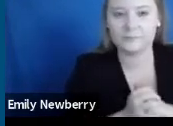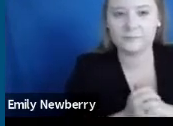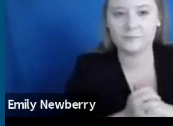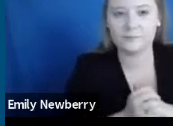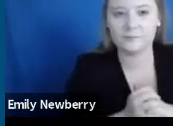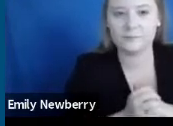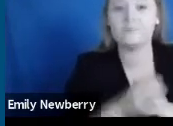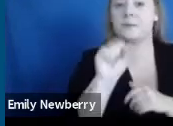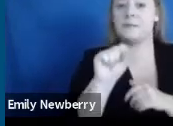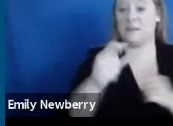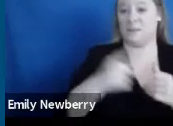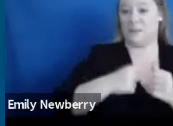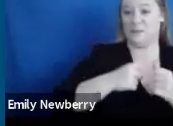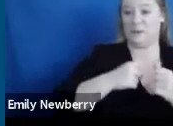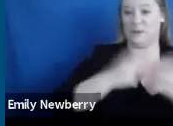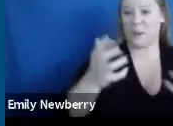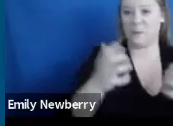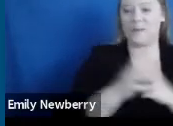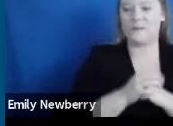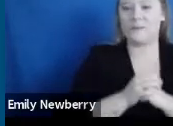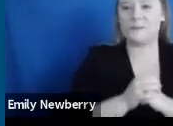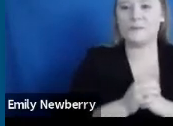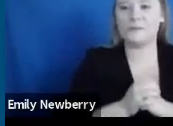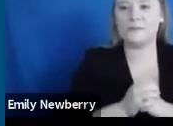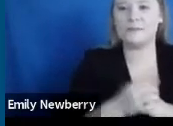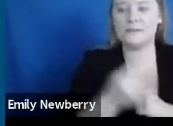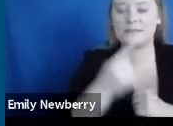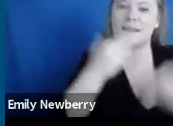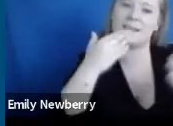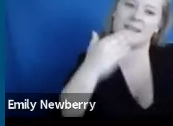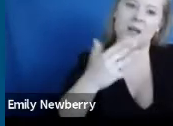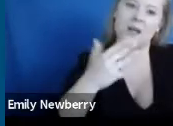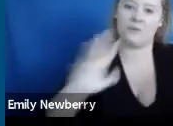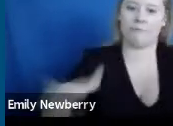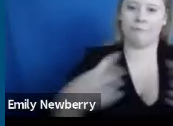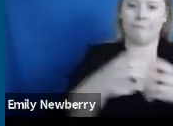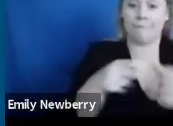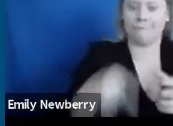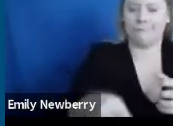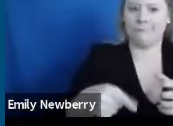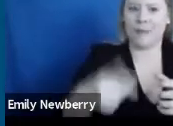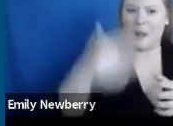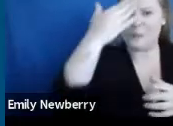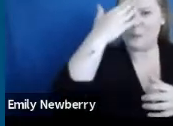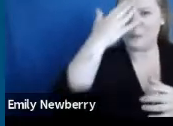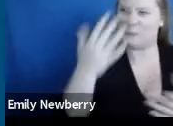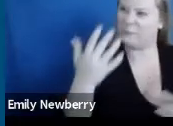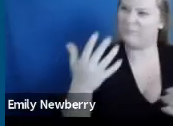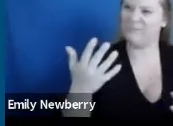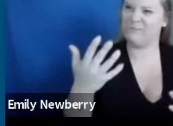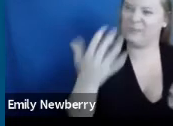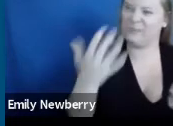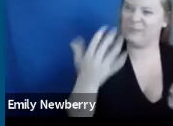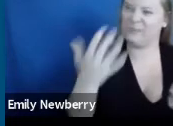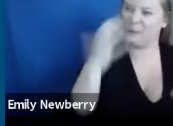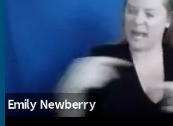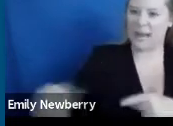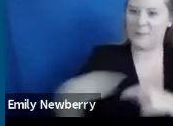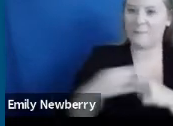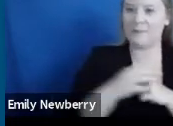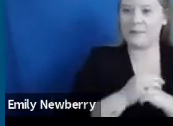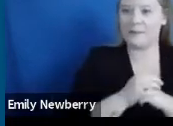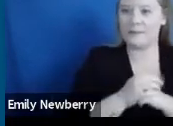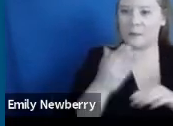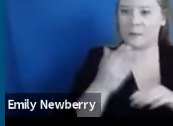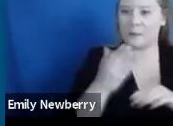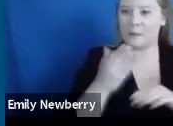So first off, I want to, thank everybody for putting this together. I know it's unusual times, and I'm, over the course of the week,